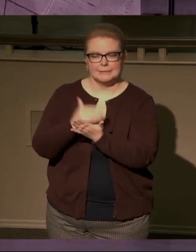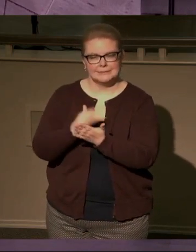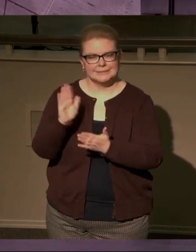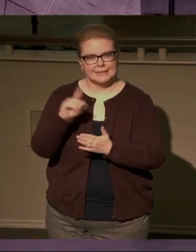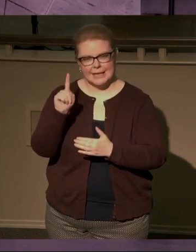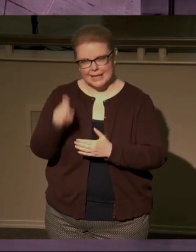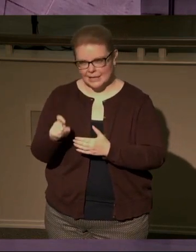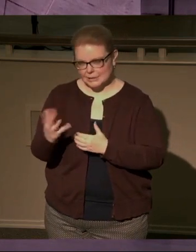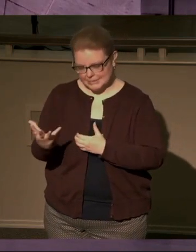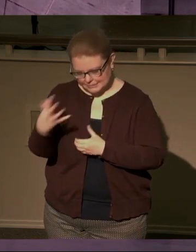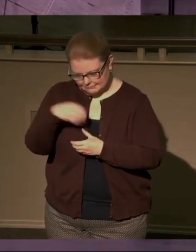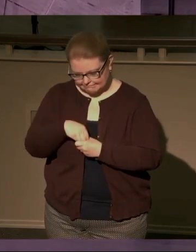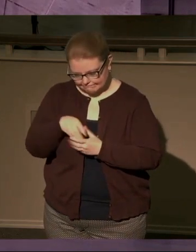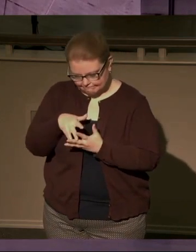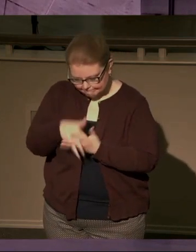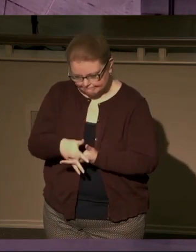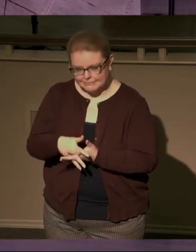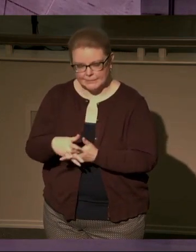life.